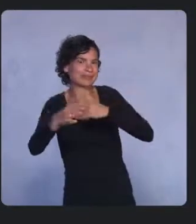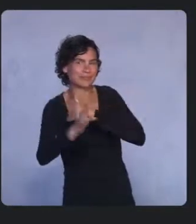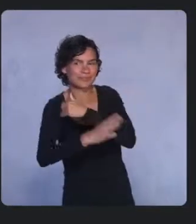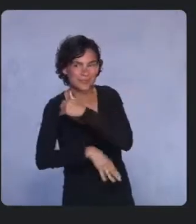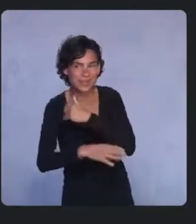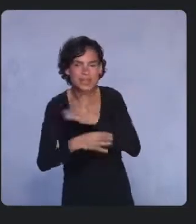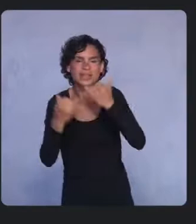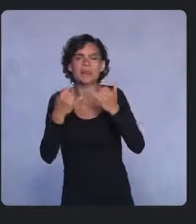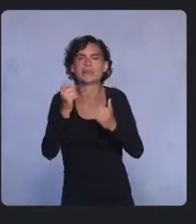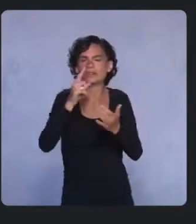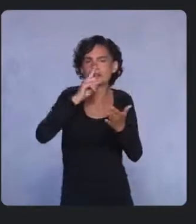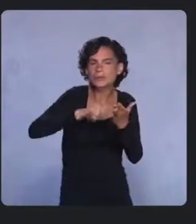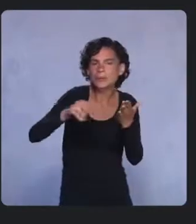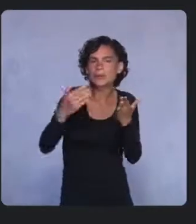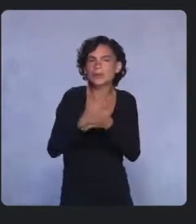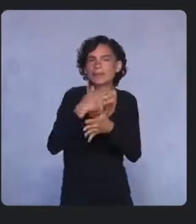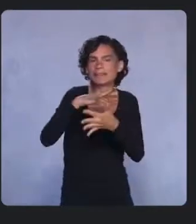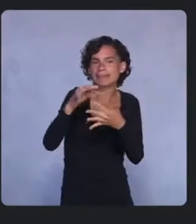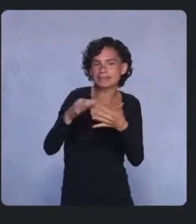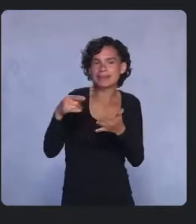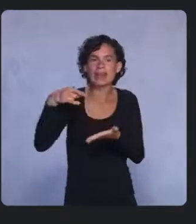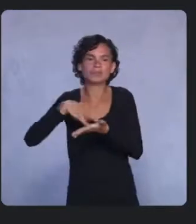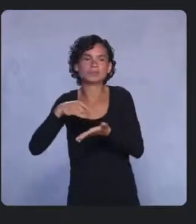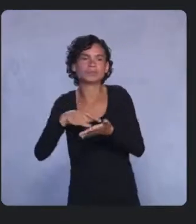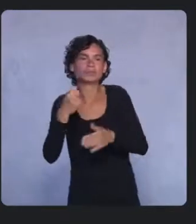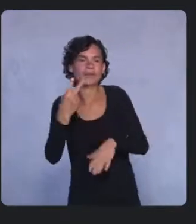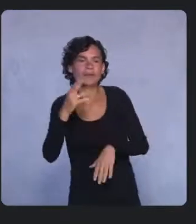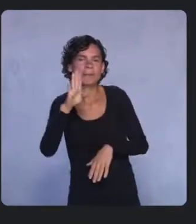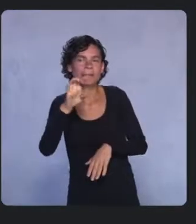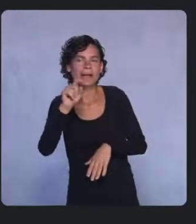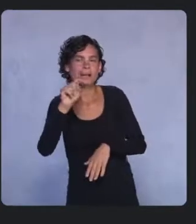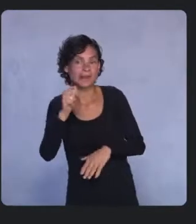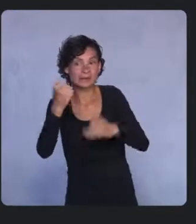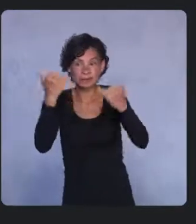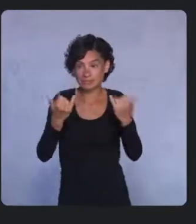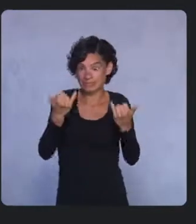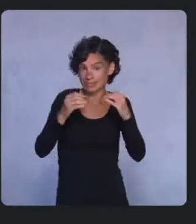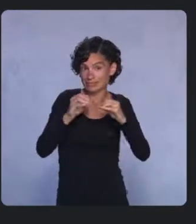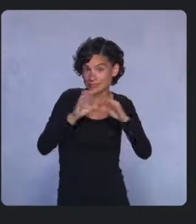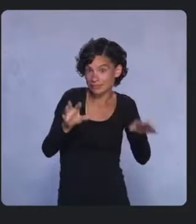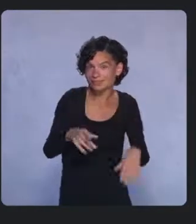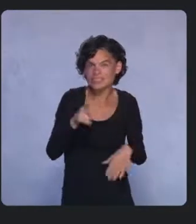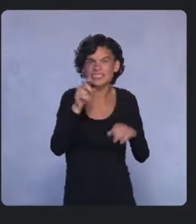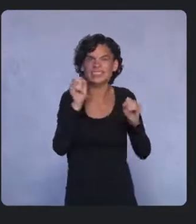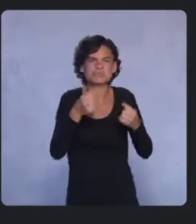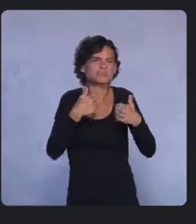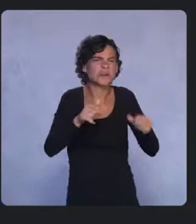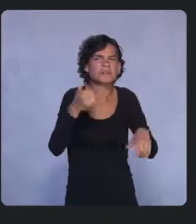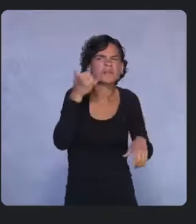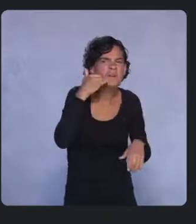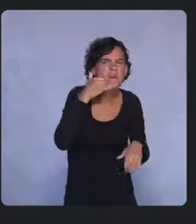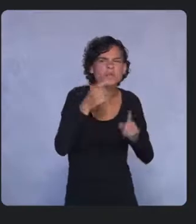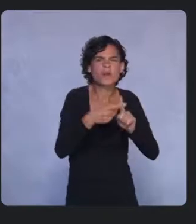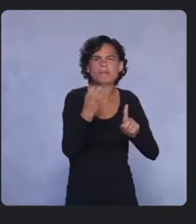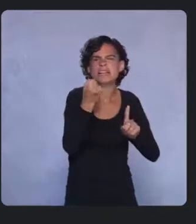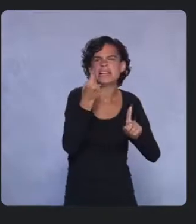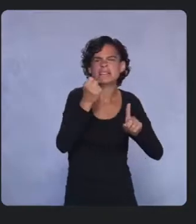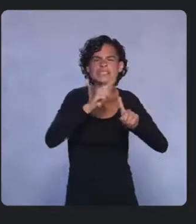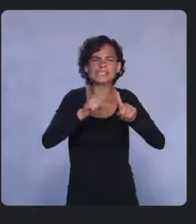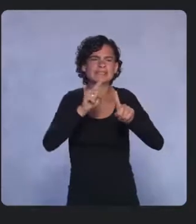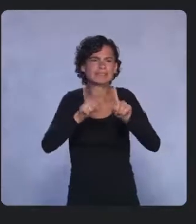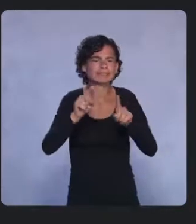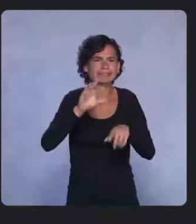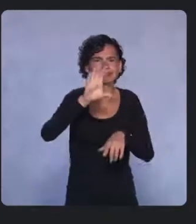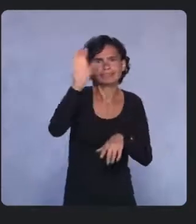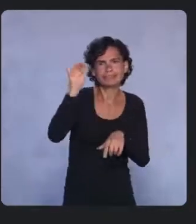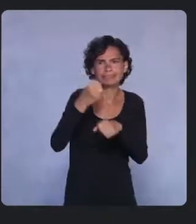of these features in the Android 12 beta today. Try it out on phones from 11 device makers, including